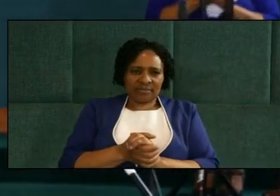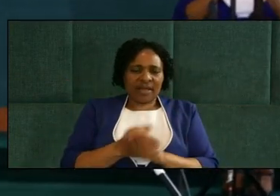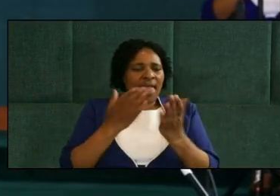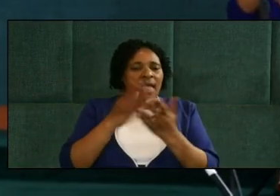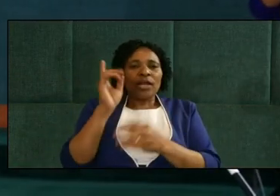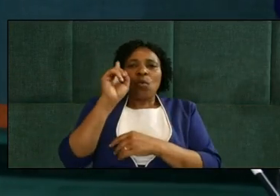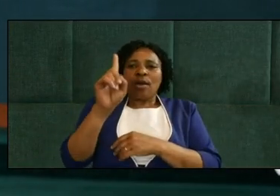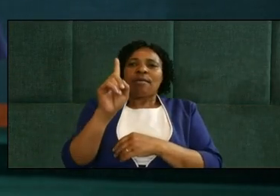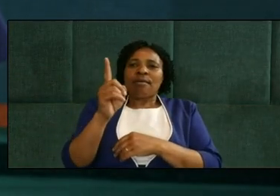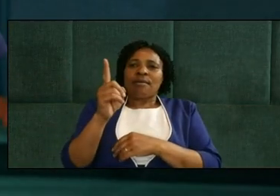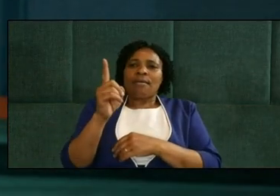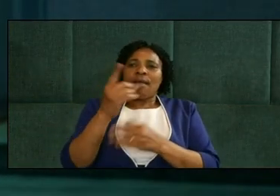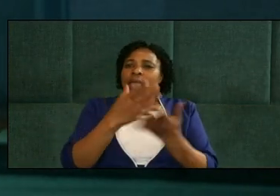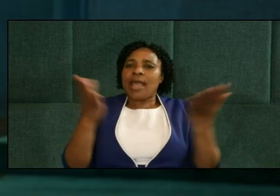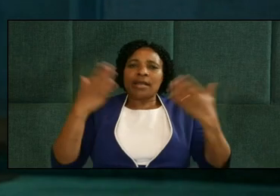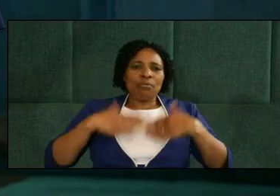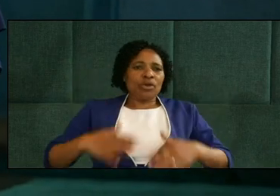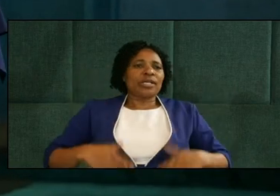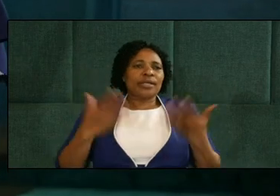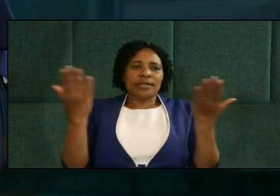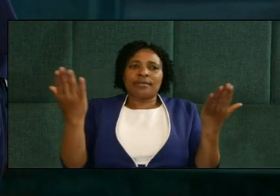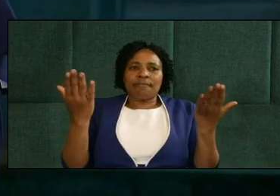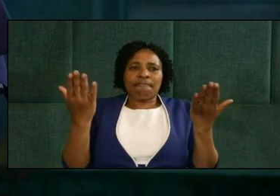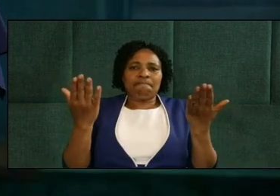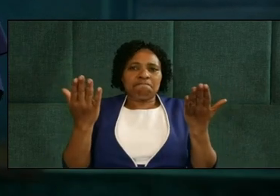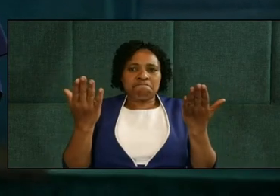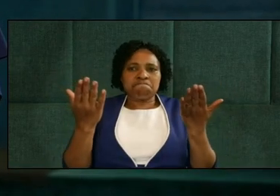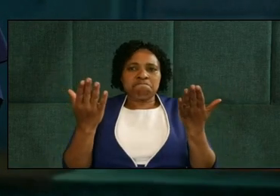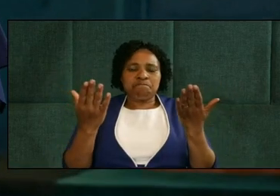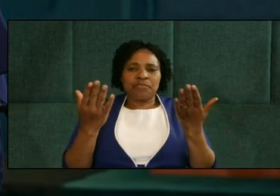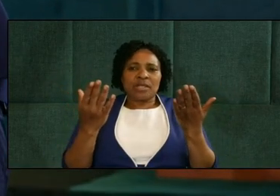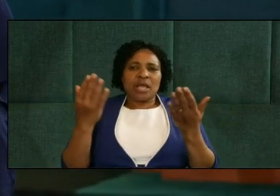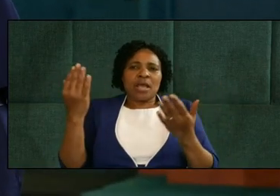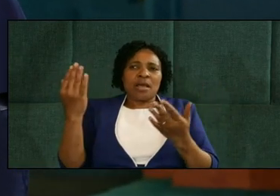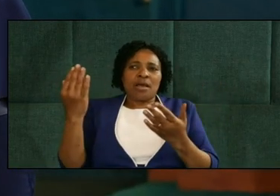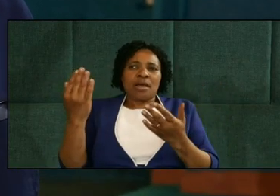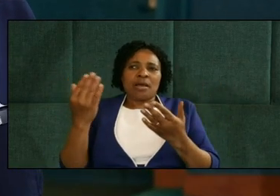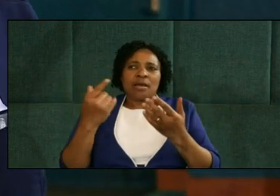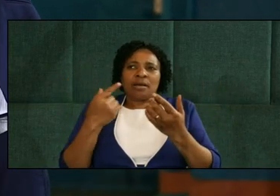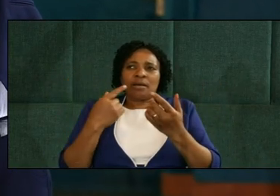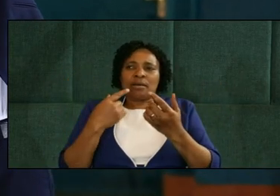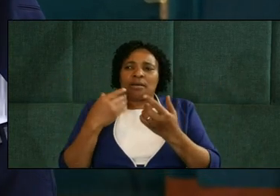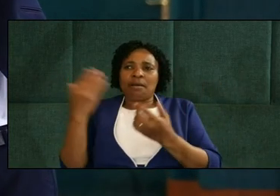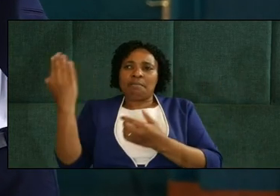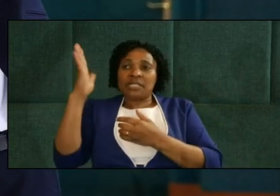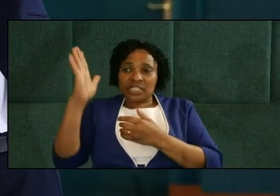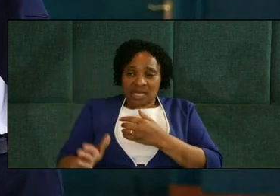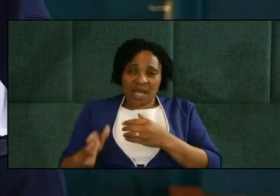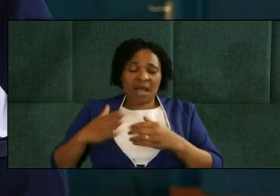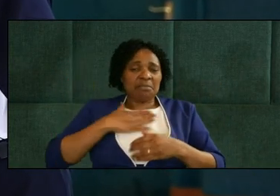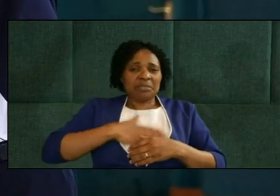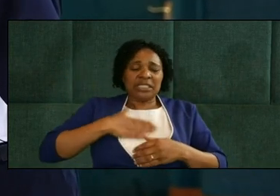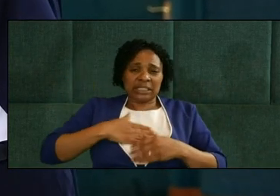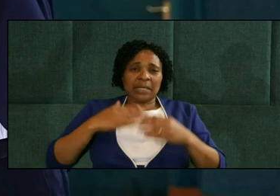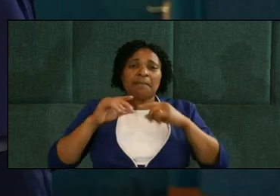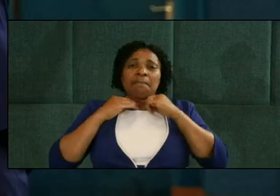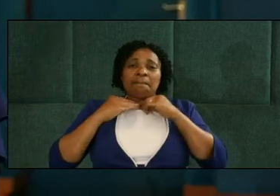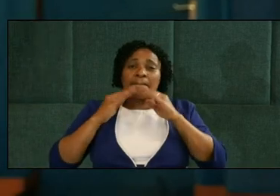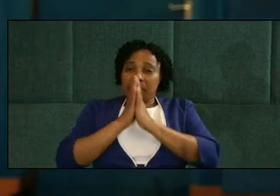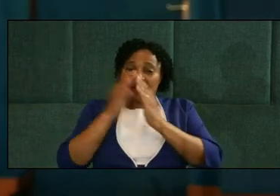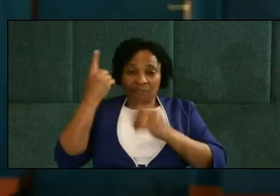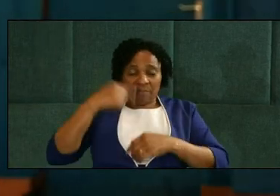anybody else? Is there anybody else? Says, preacher, just pray for me by the grace of God.